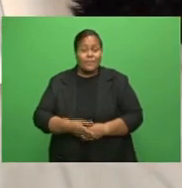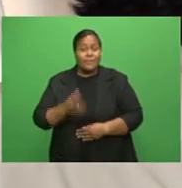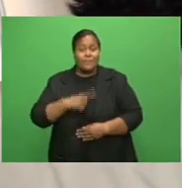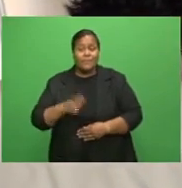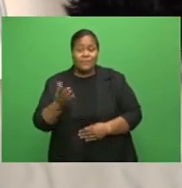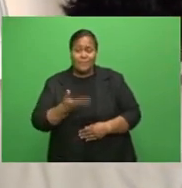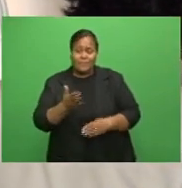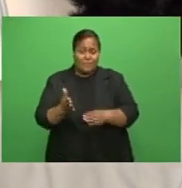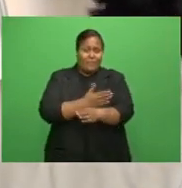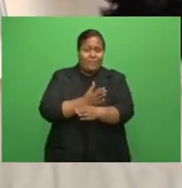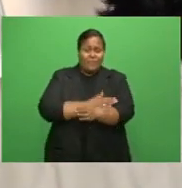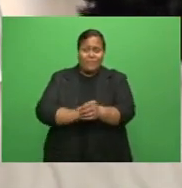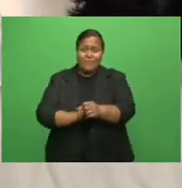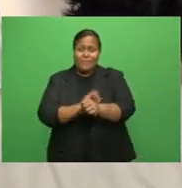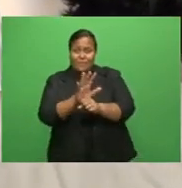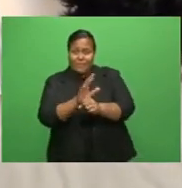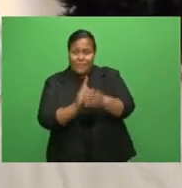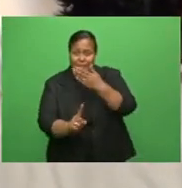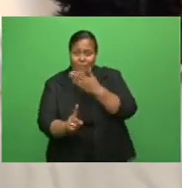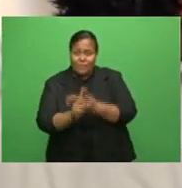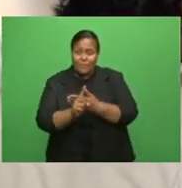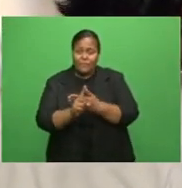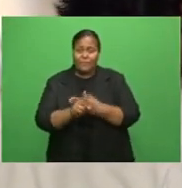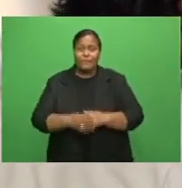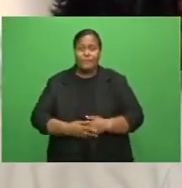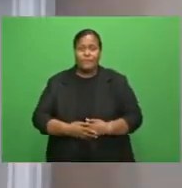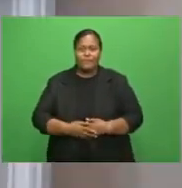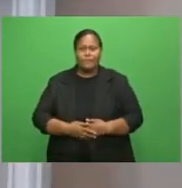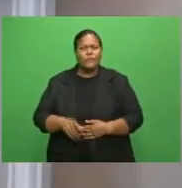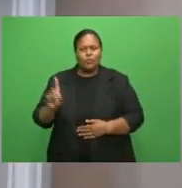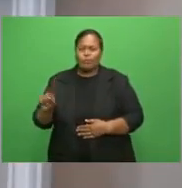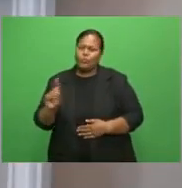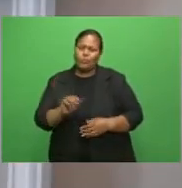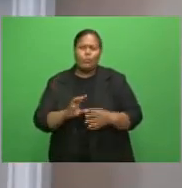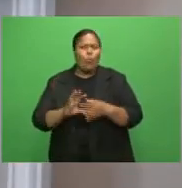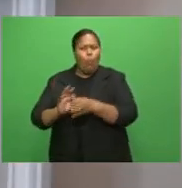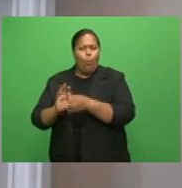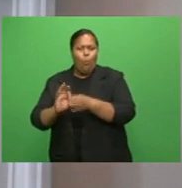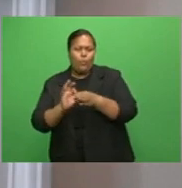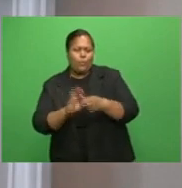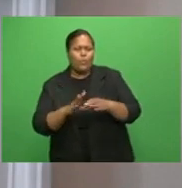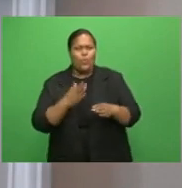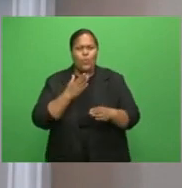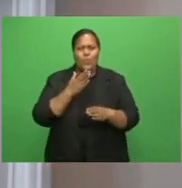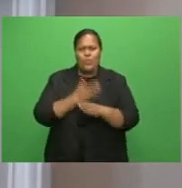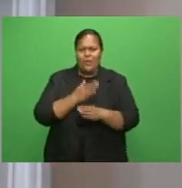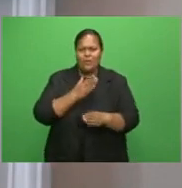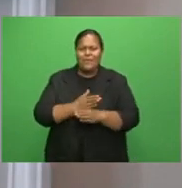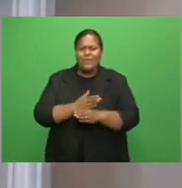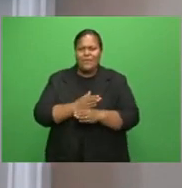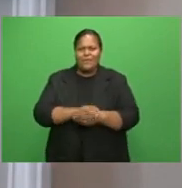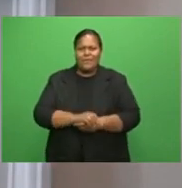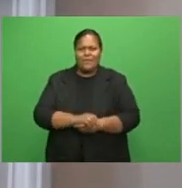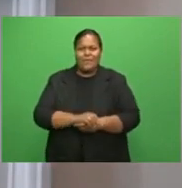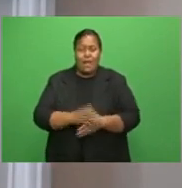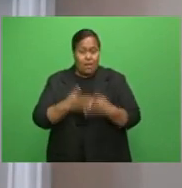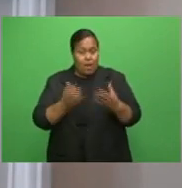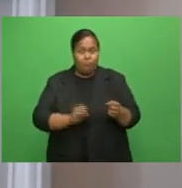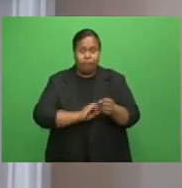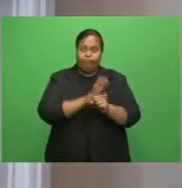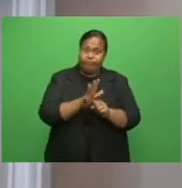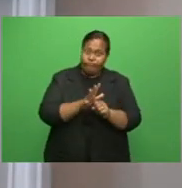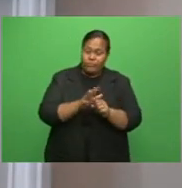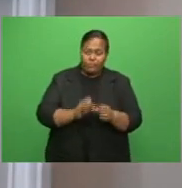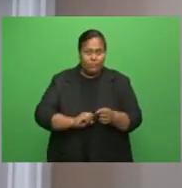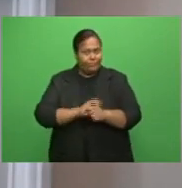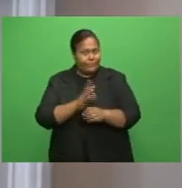to the COVID-19 situation, they were doing their work, going along, and there wasn't the pandemic that is there now.